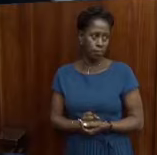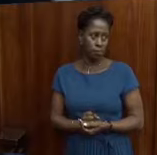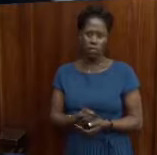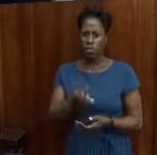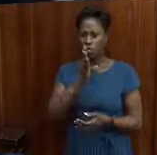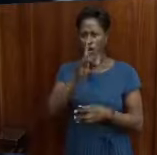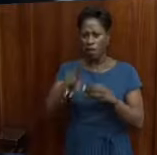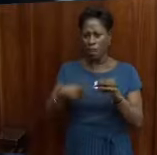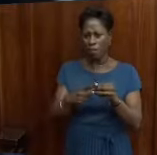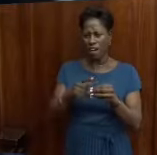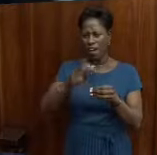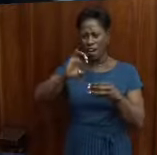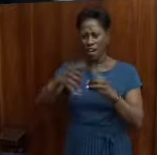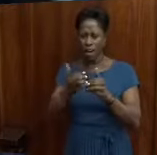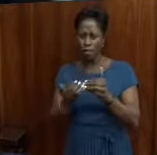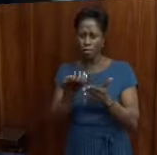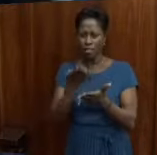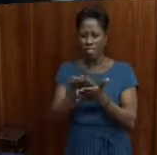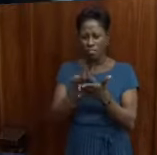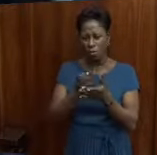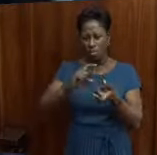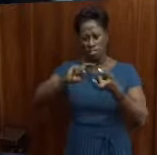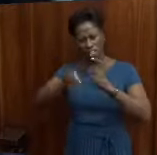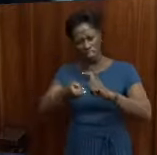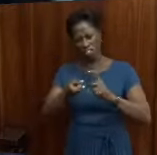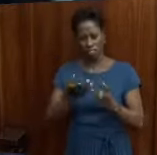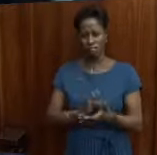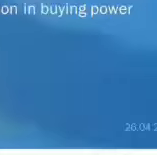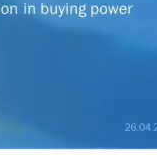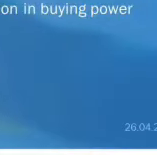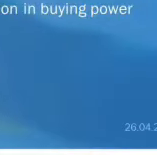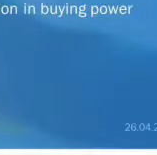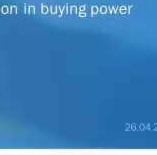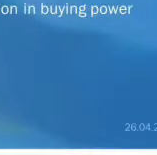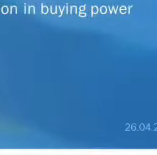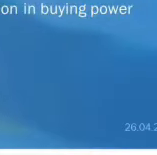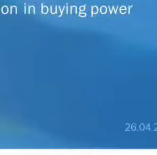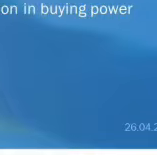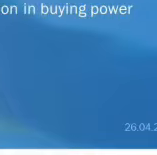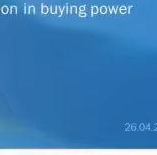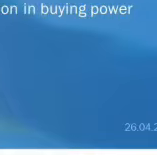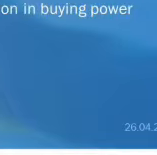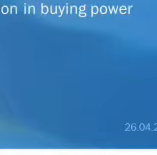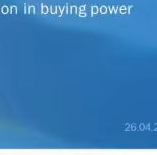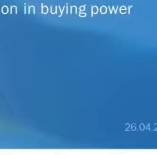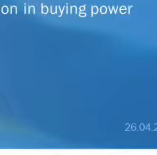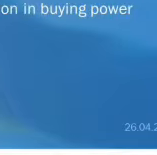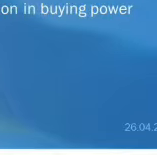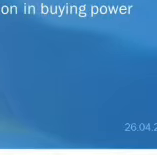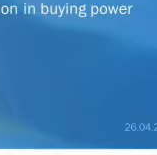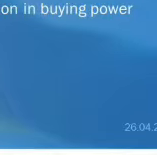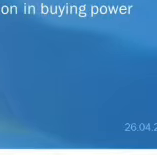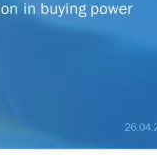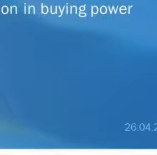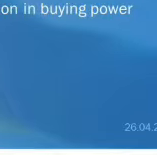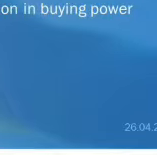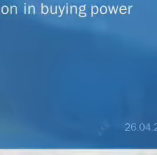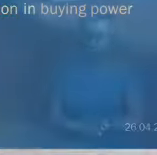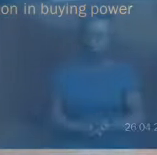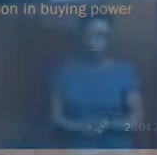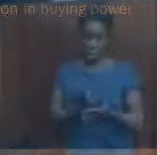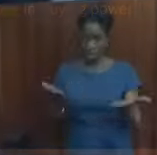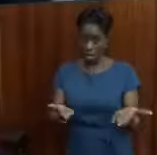at 5.6% in 2021, but projected to slow down to 4% in 2022. Closer to